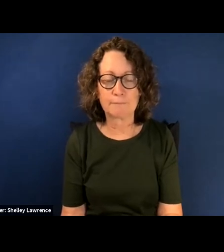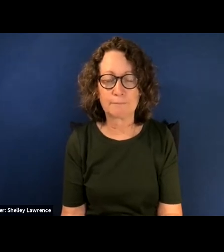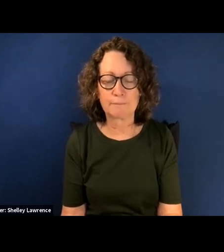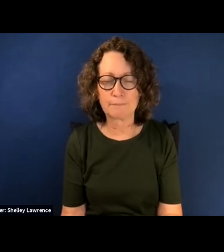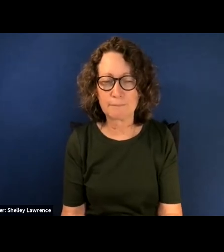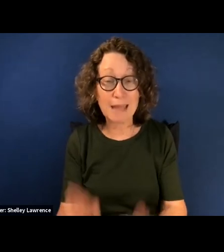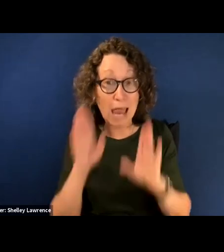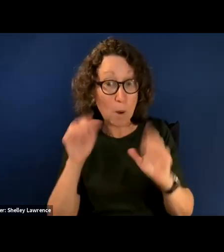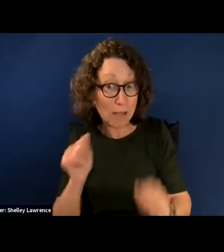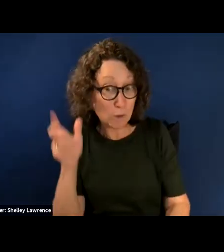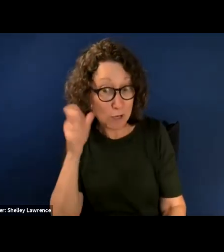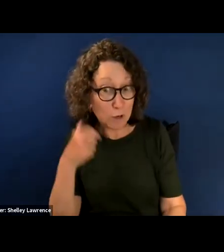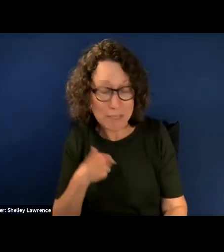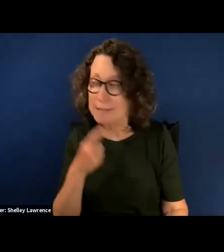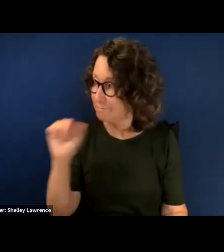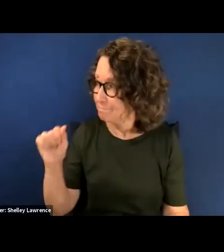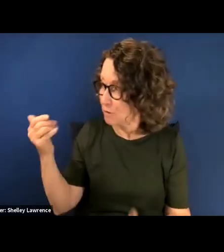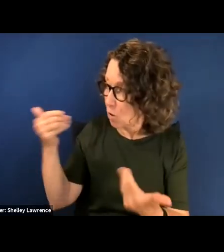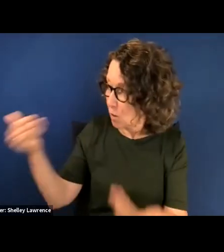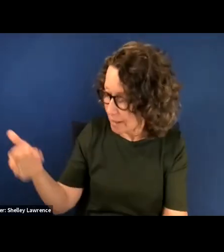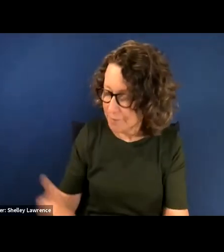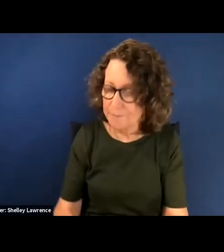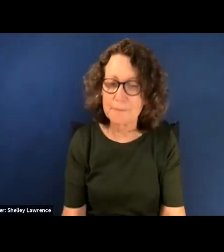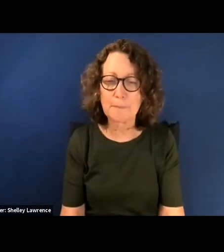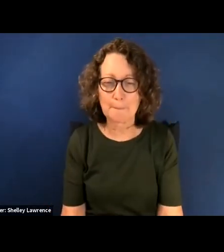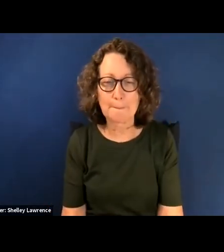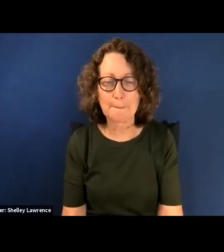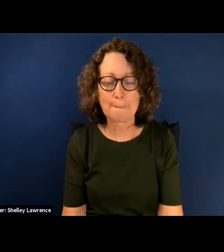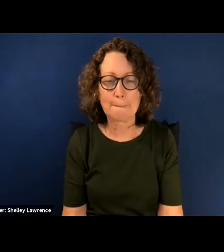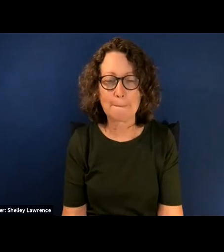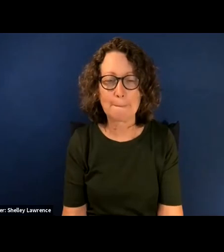Hello, can you hear me? Yes, go ahead.